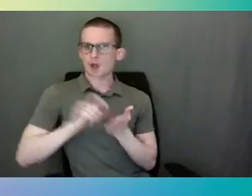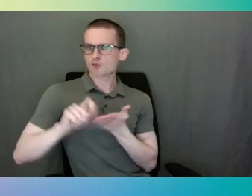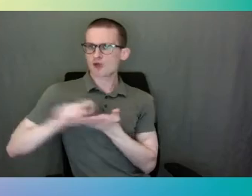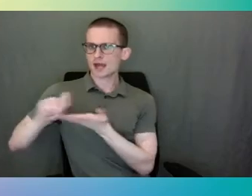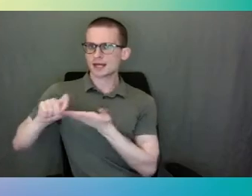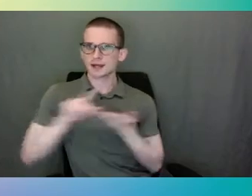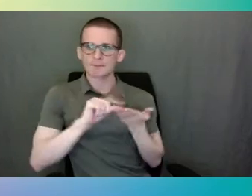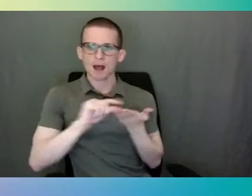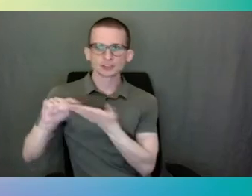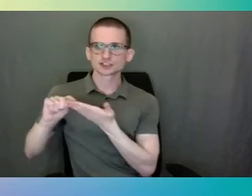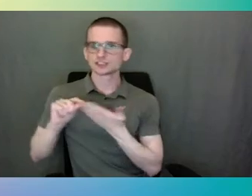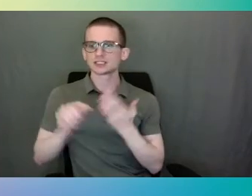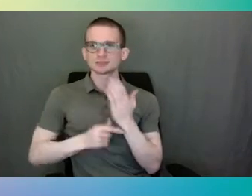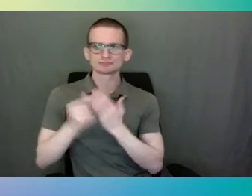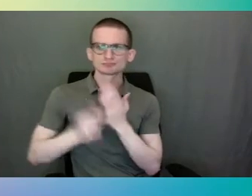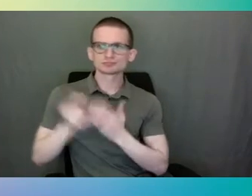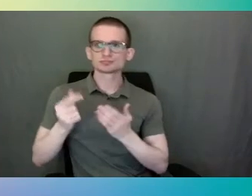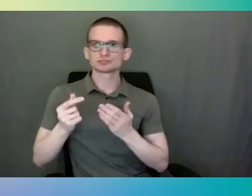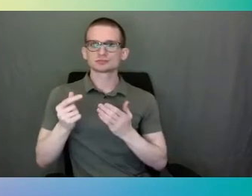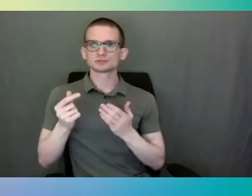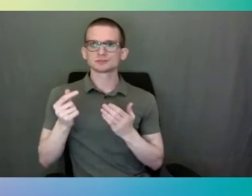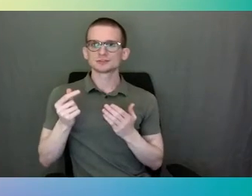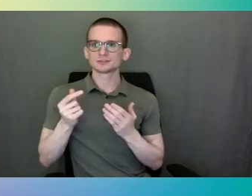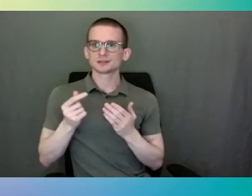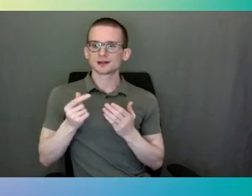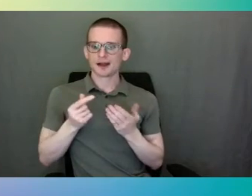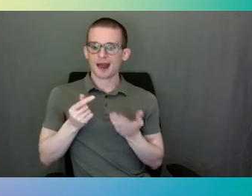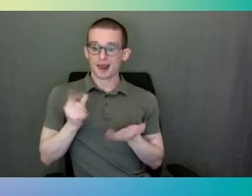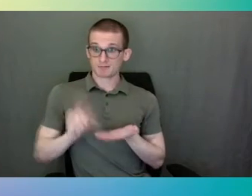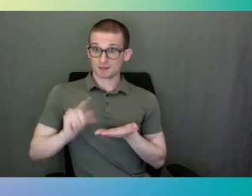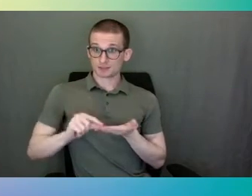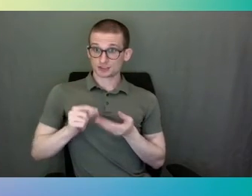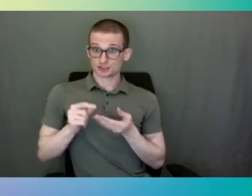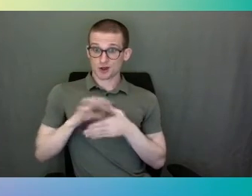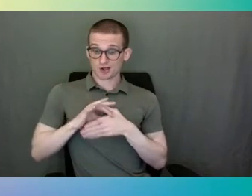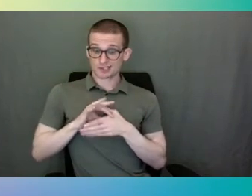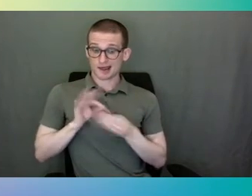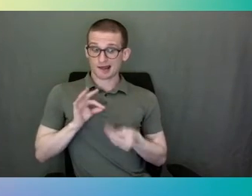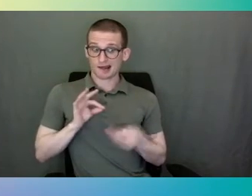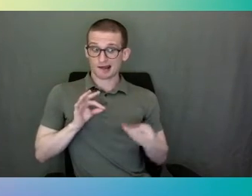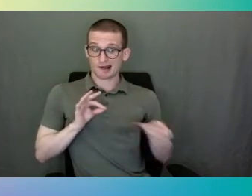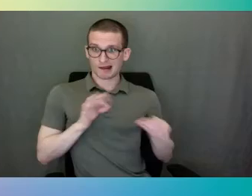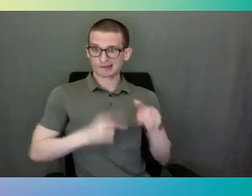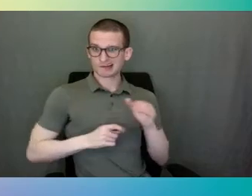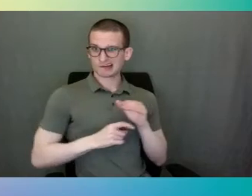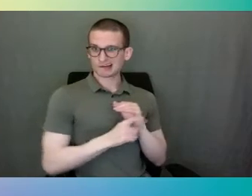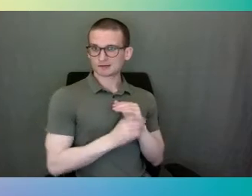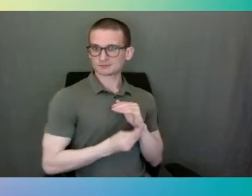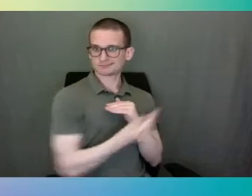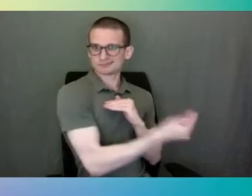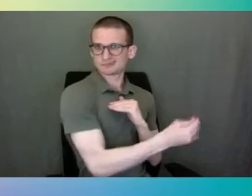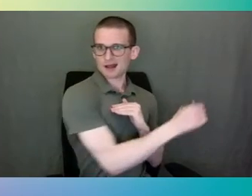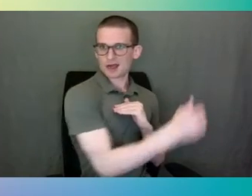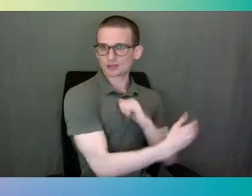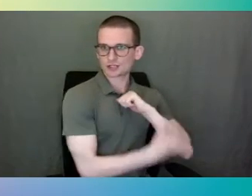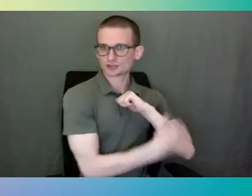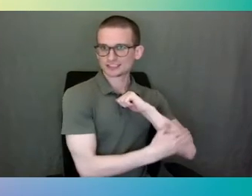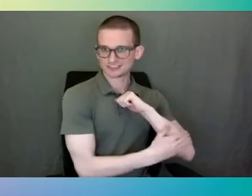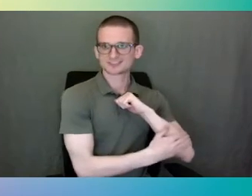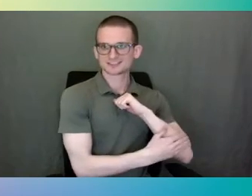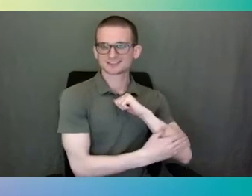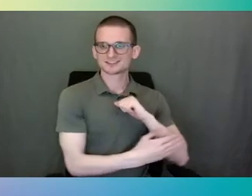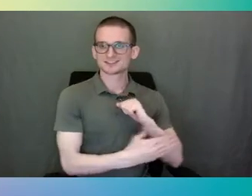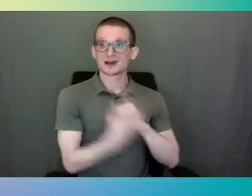They're sneaking out of Germany and getting into other countries. When one such pamphlet got into